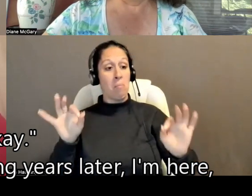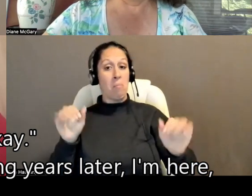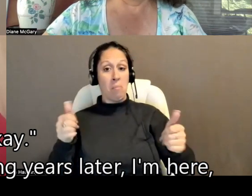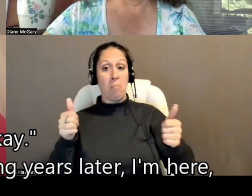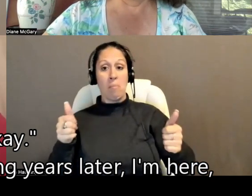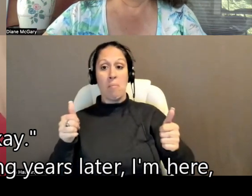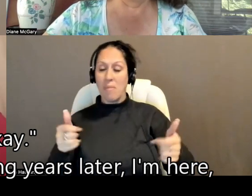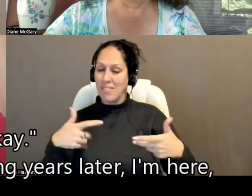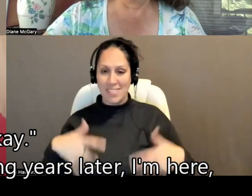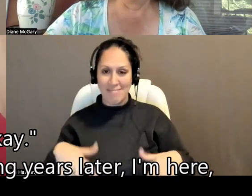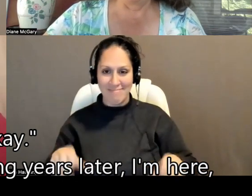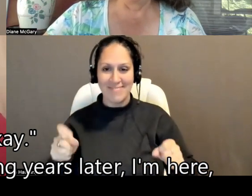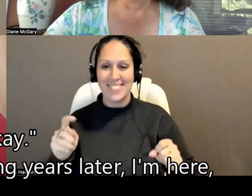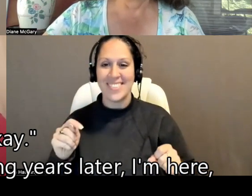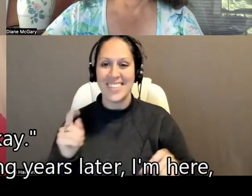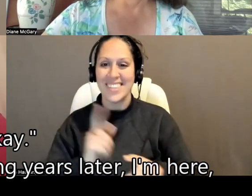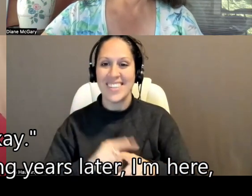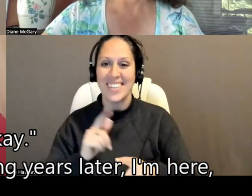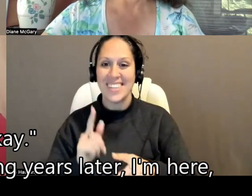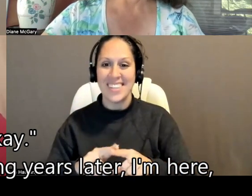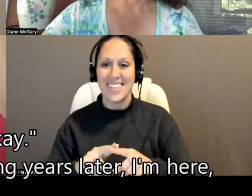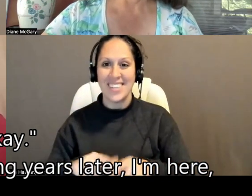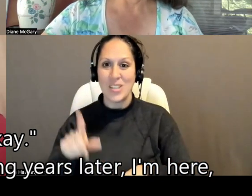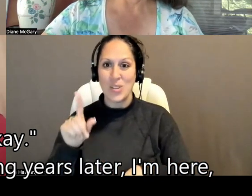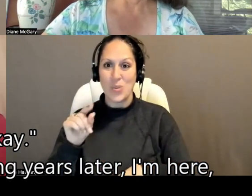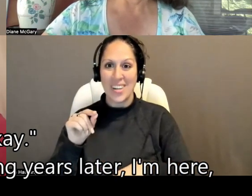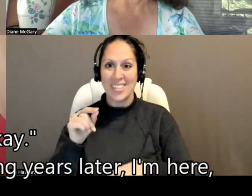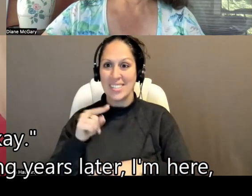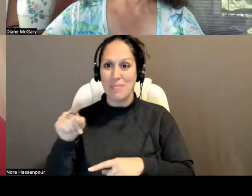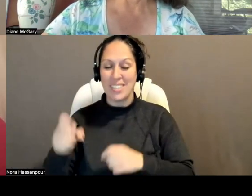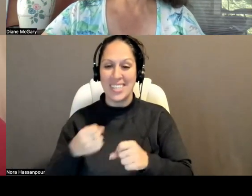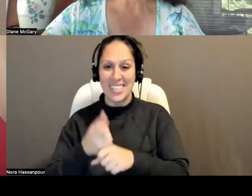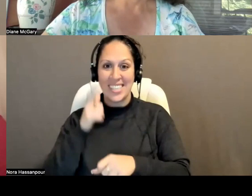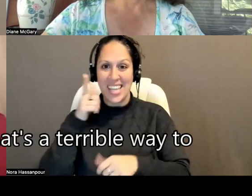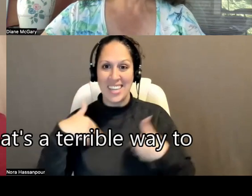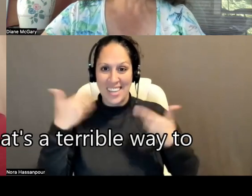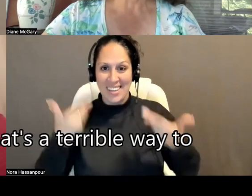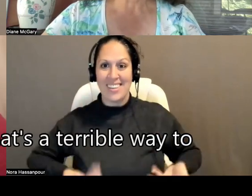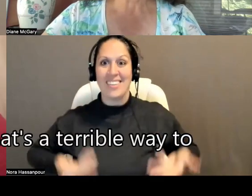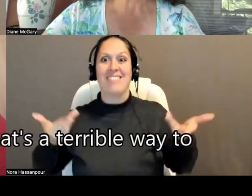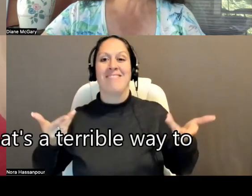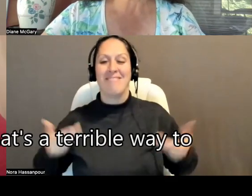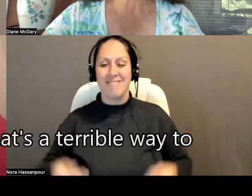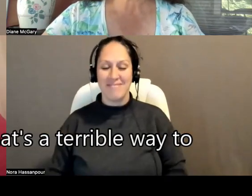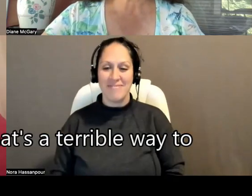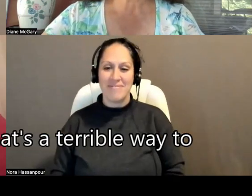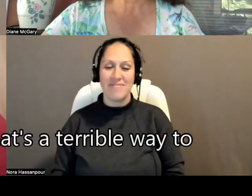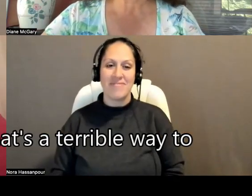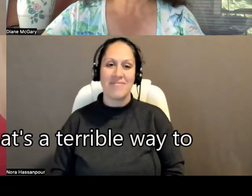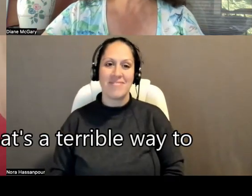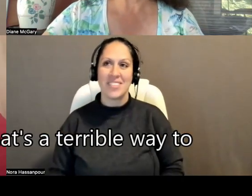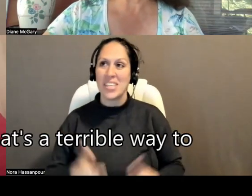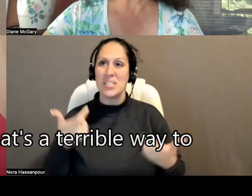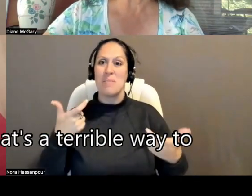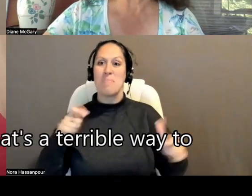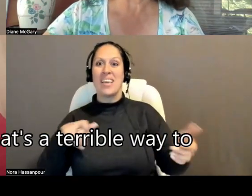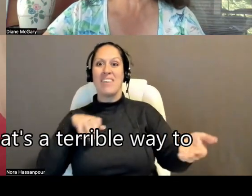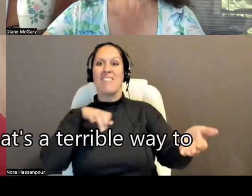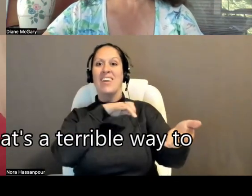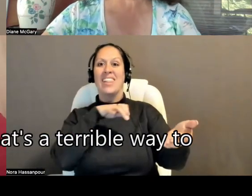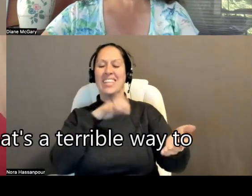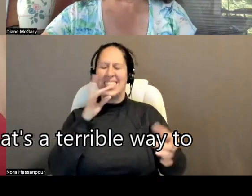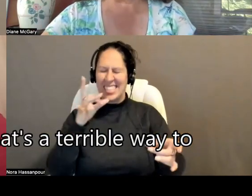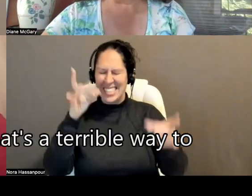Sign me up. And then 20-something years later, I'm here. Yeah, a big violin. That's a terrible